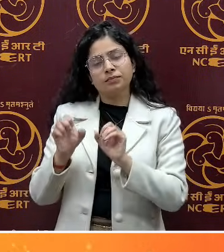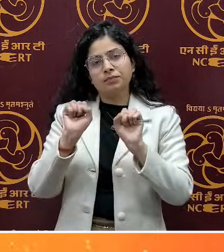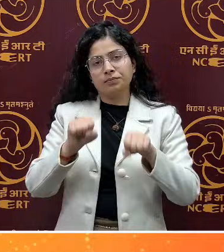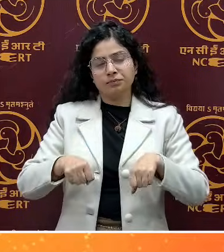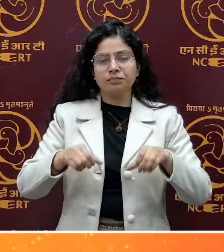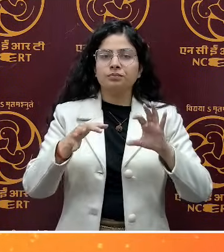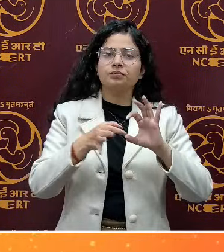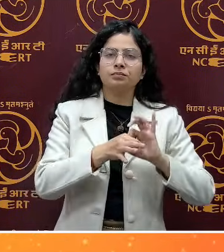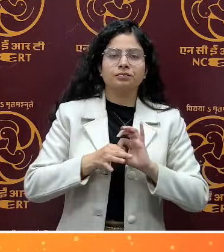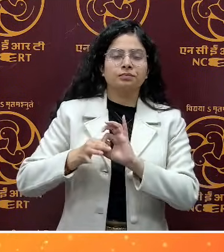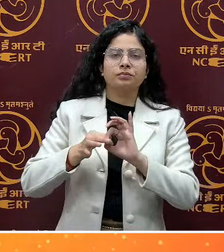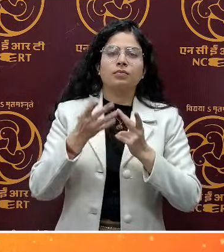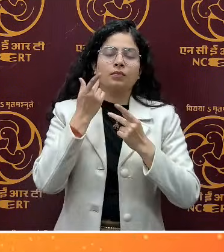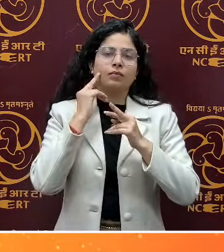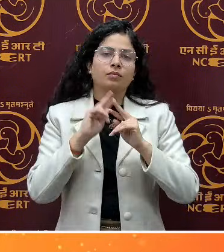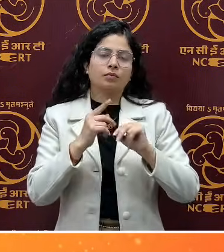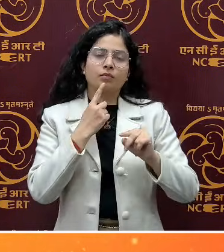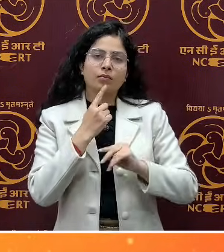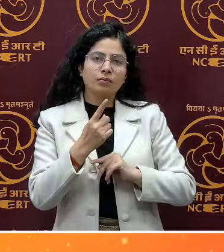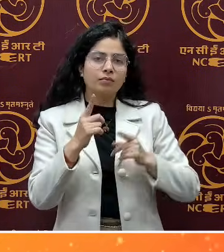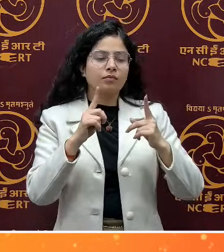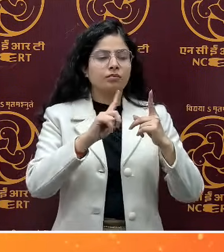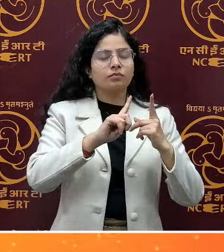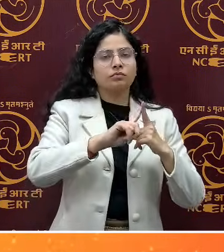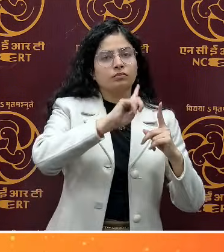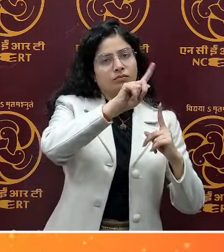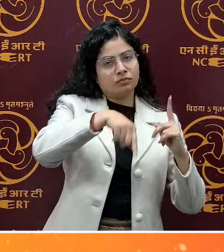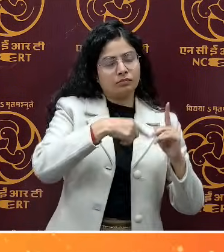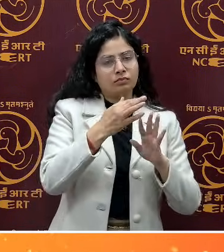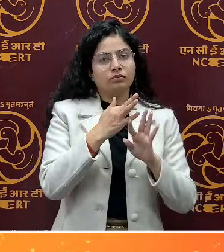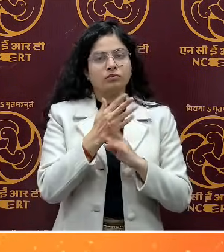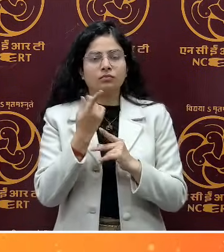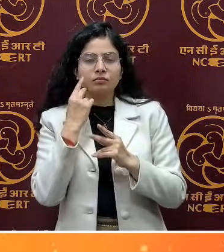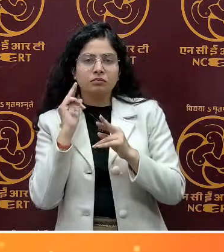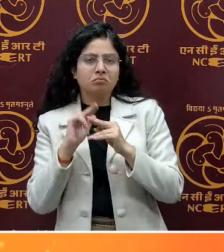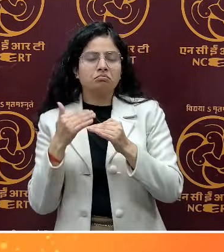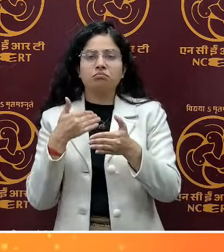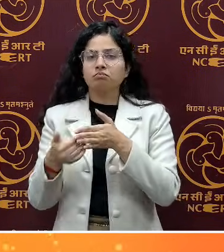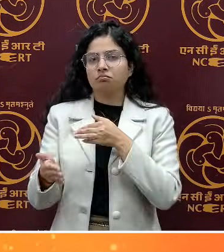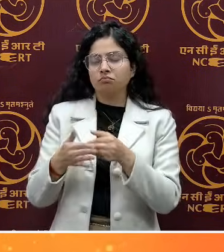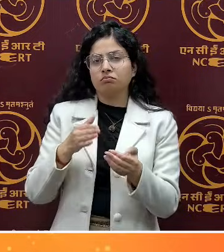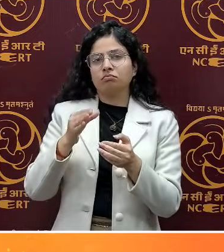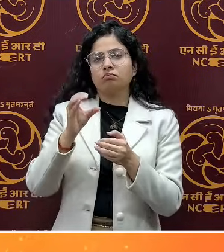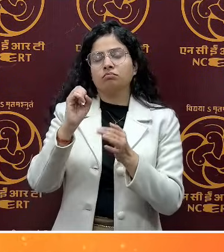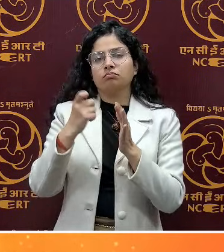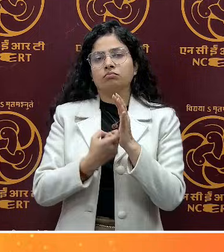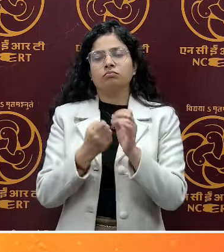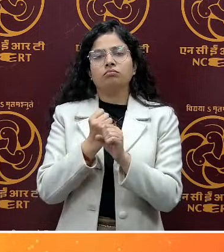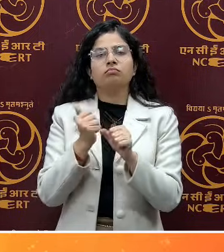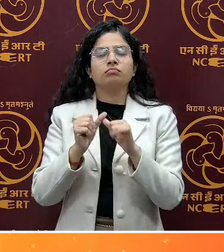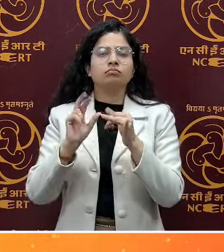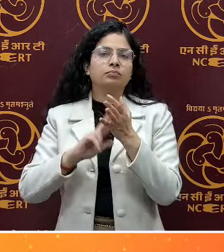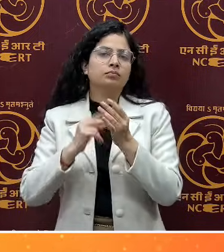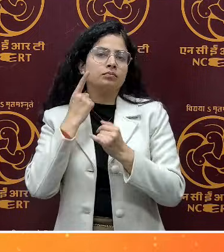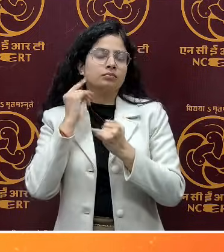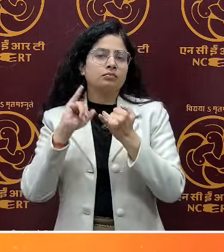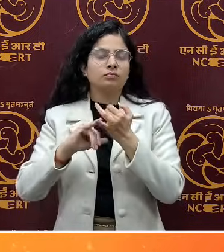to each other, right? If I talk of ecosystems also, or if I talk of any organism, they